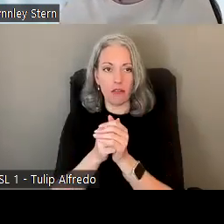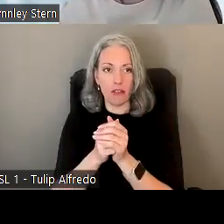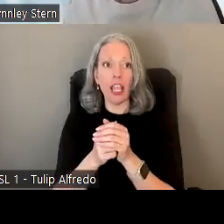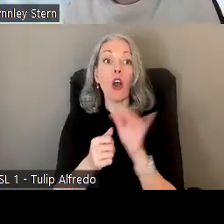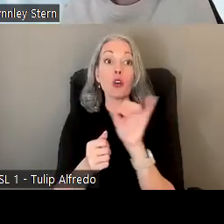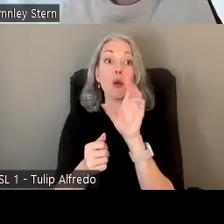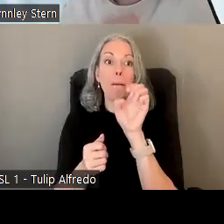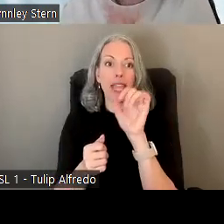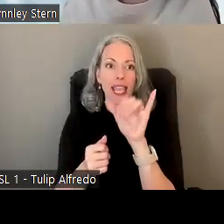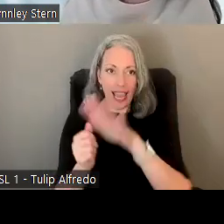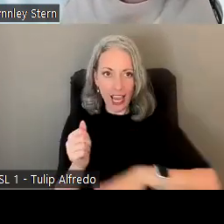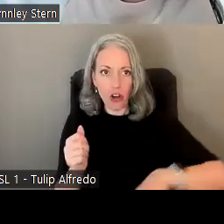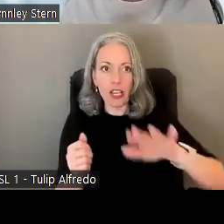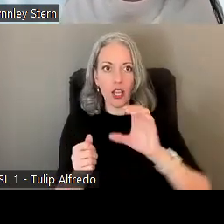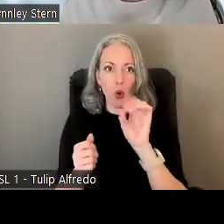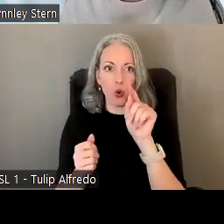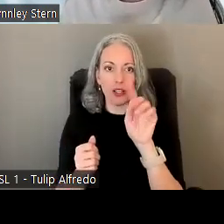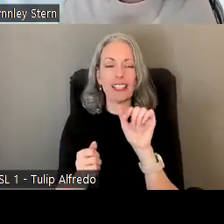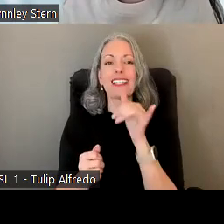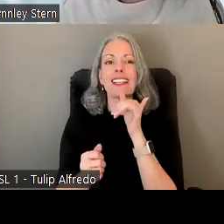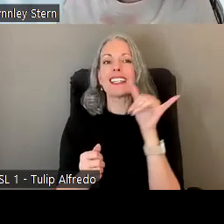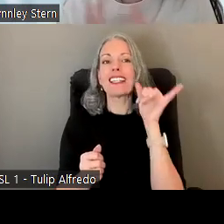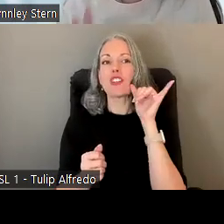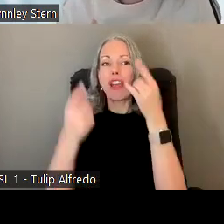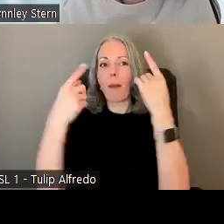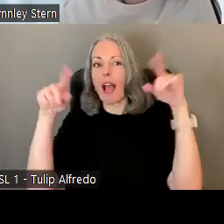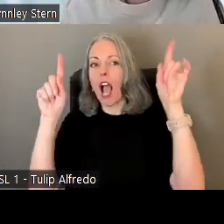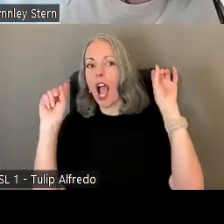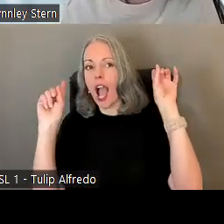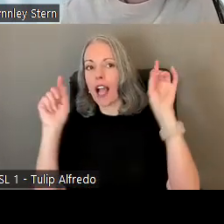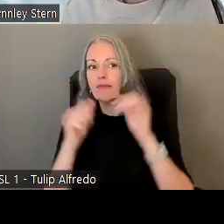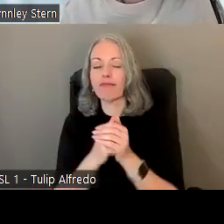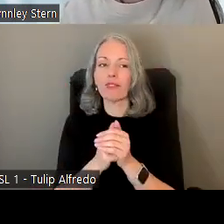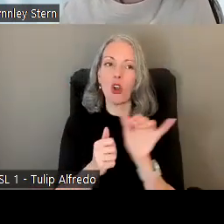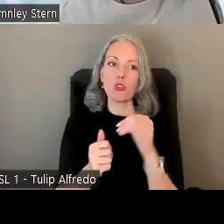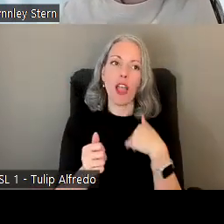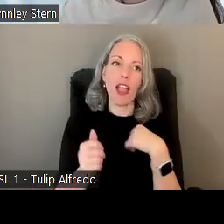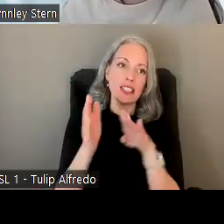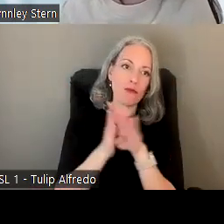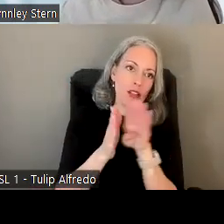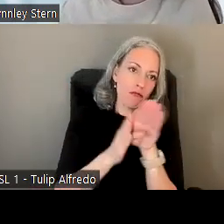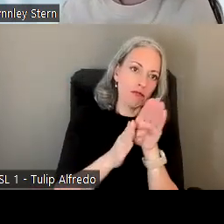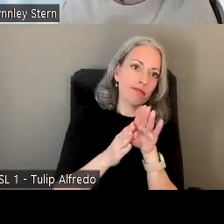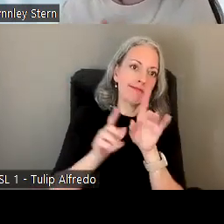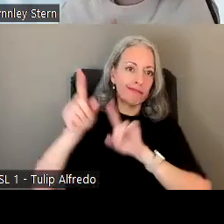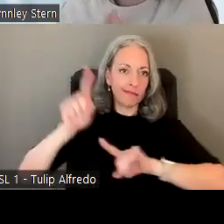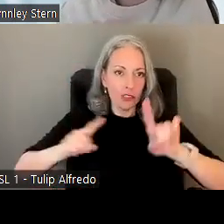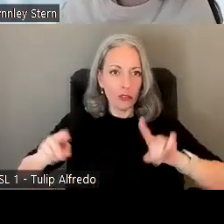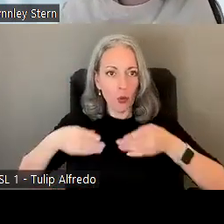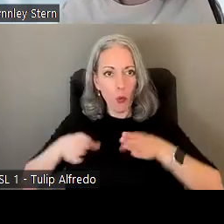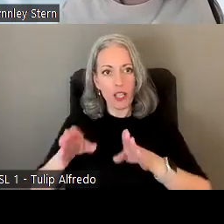Oakland. It was very successful yesterday. Convening ethnic media briefings, developing bylines and op-eds for newspaper